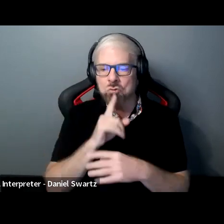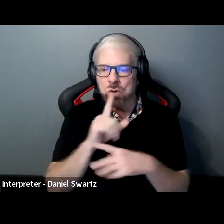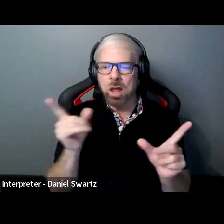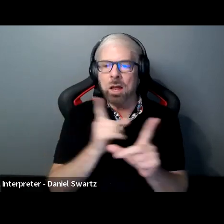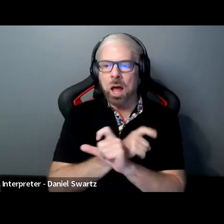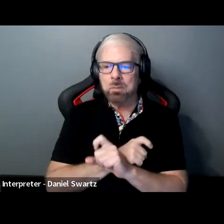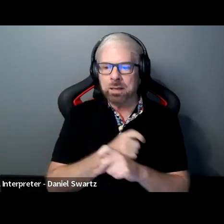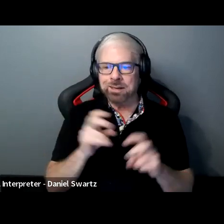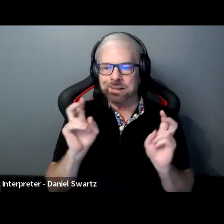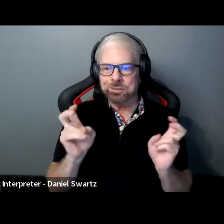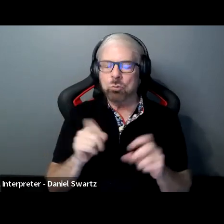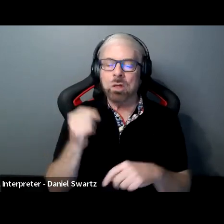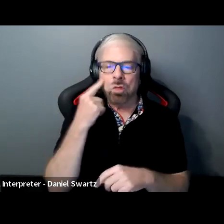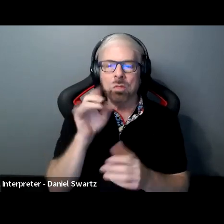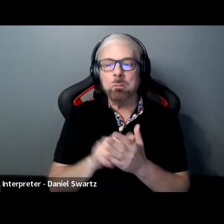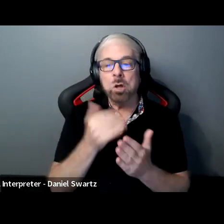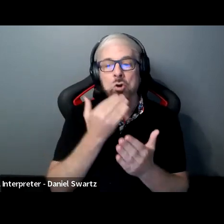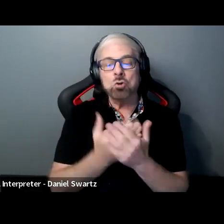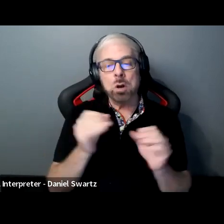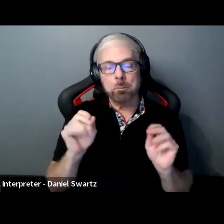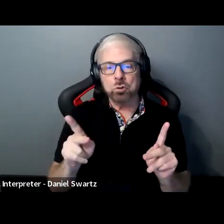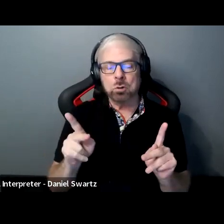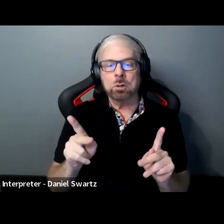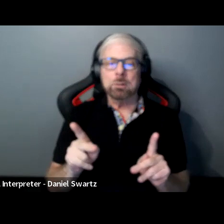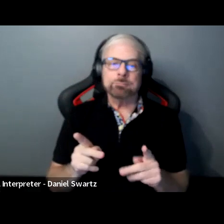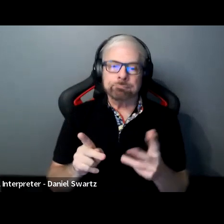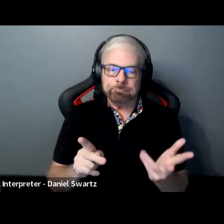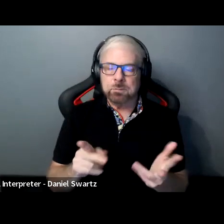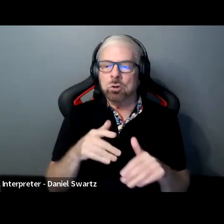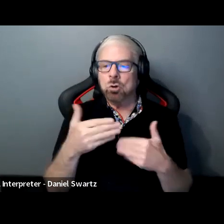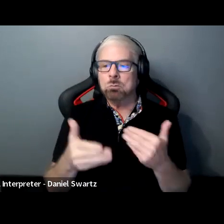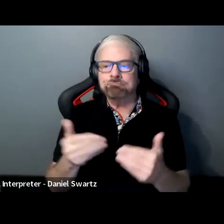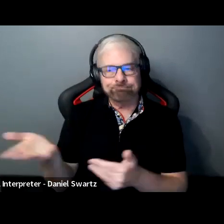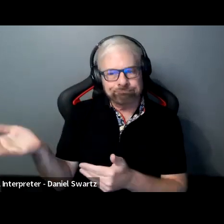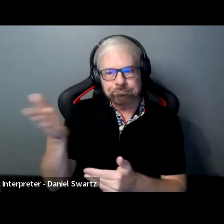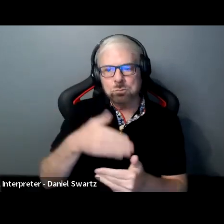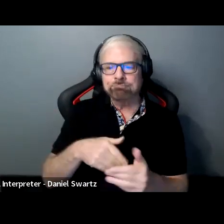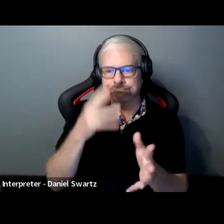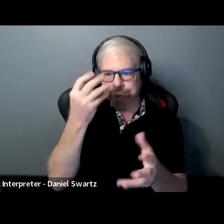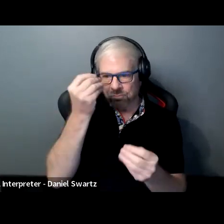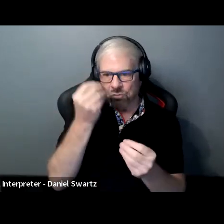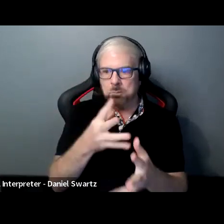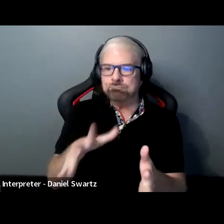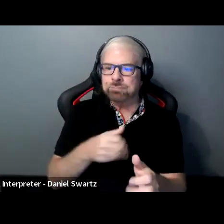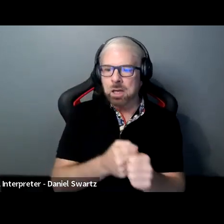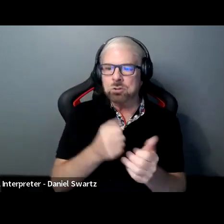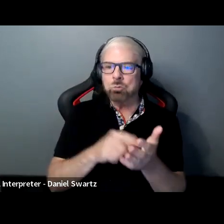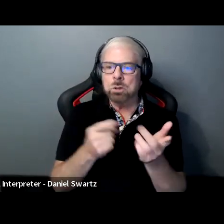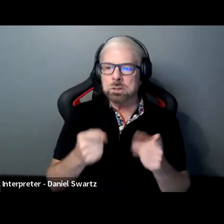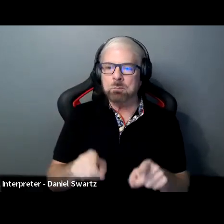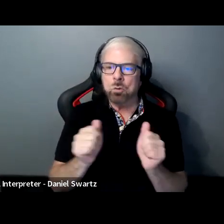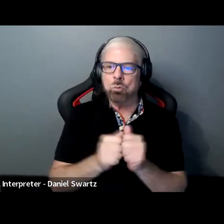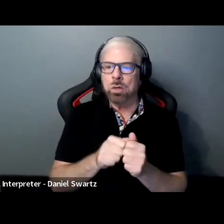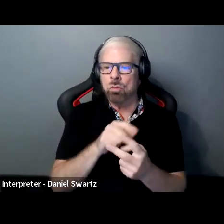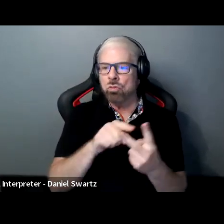issue. So we thought that that would be a good opportunity to kind of bring everybody up to speed on where we're at with those